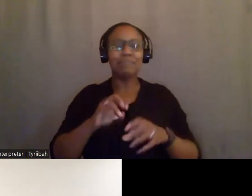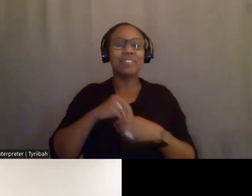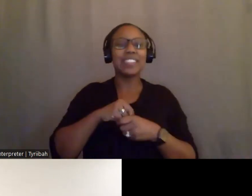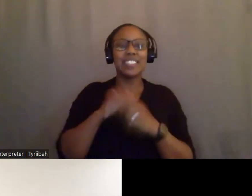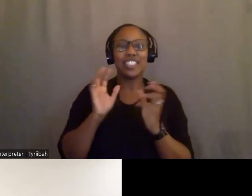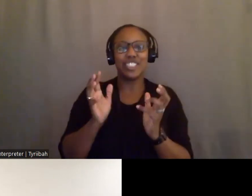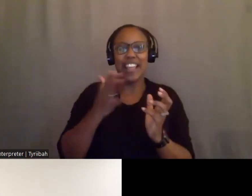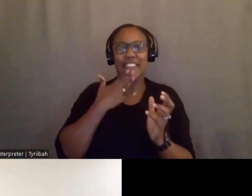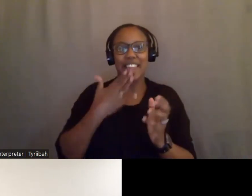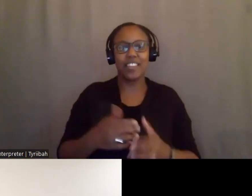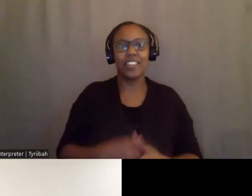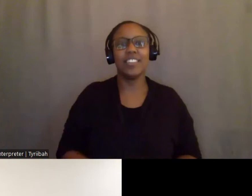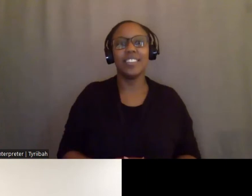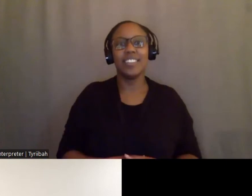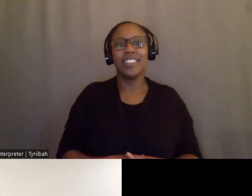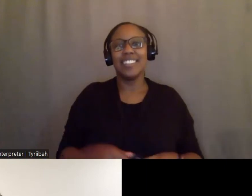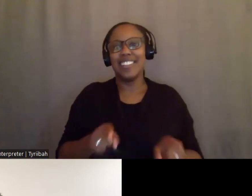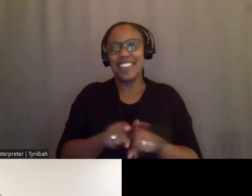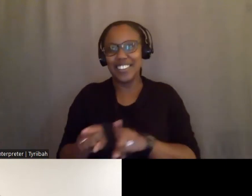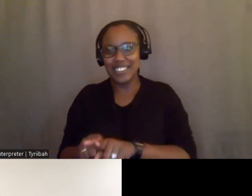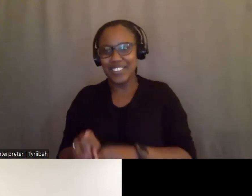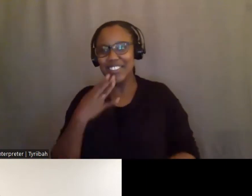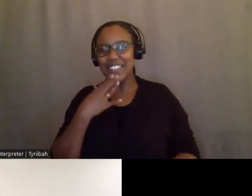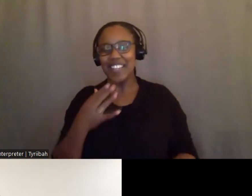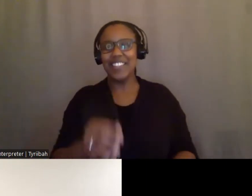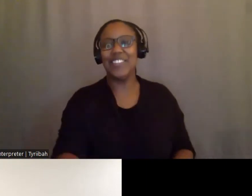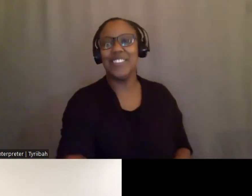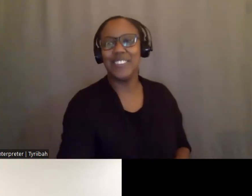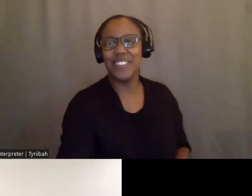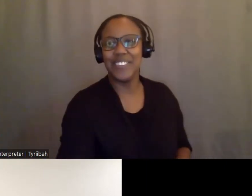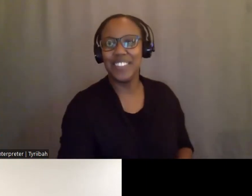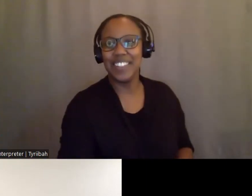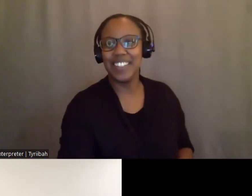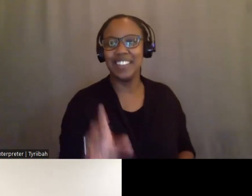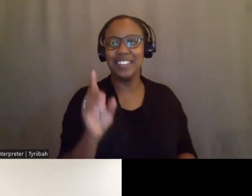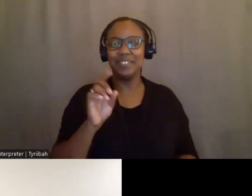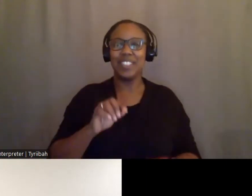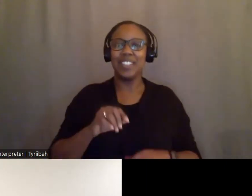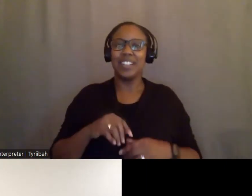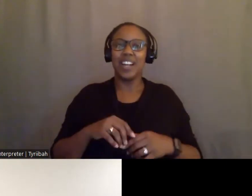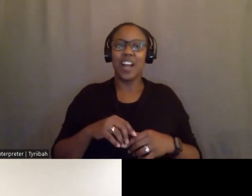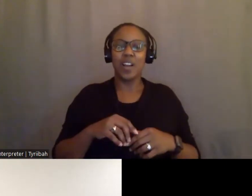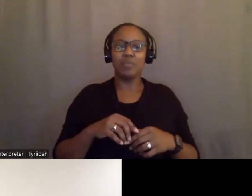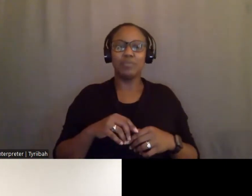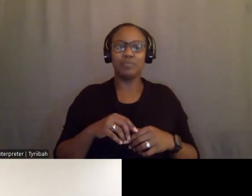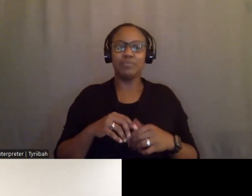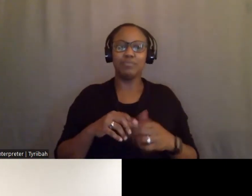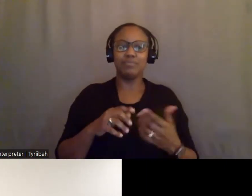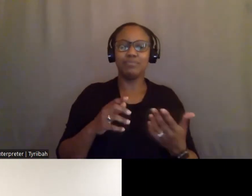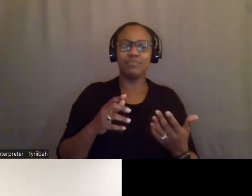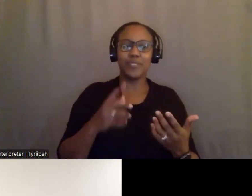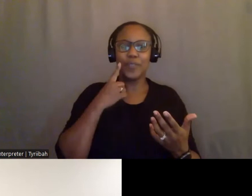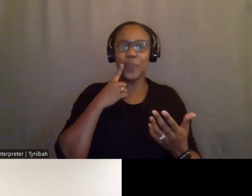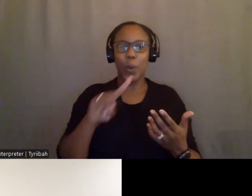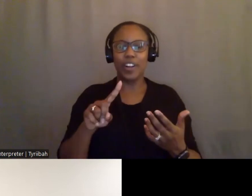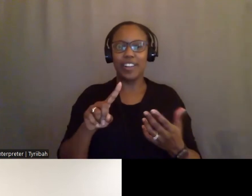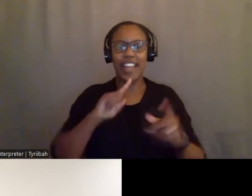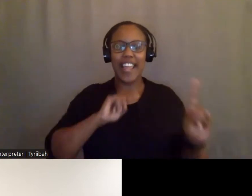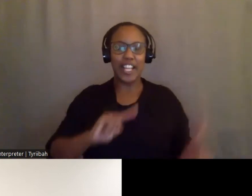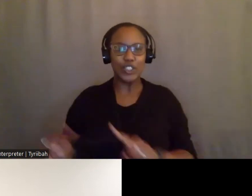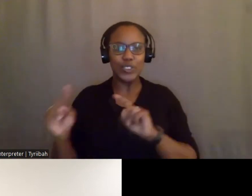And thank you, Dr. Roberts, for diving into those questions too. I know that there's, again, so much complexity and nuance in this